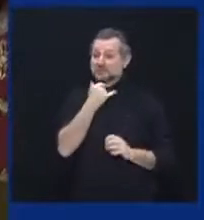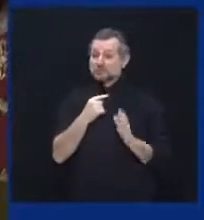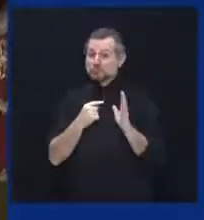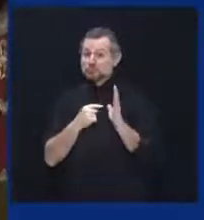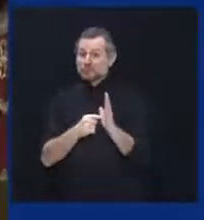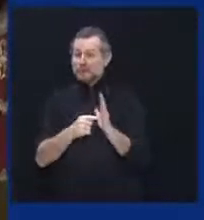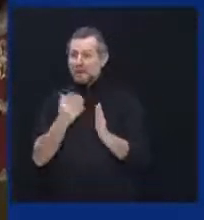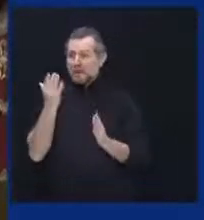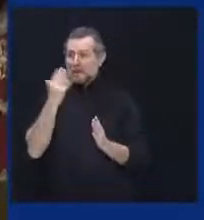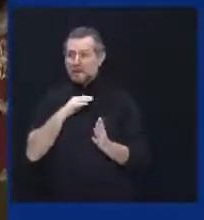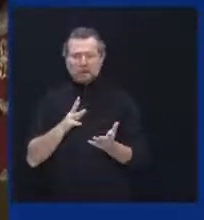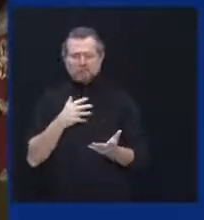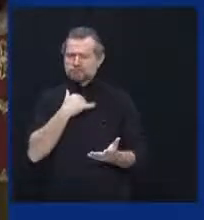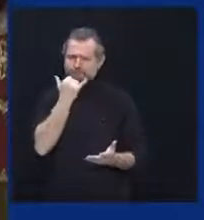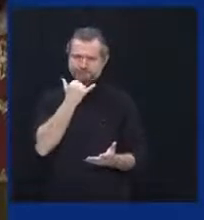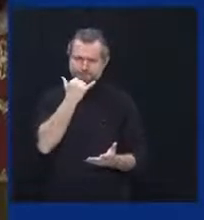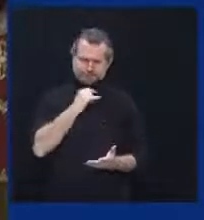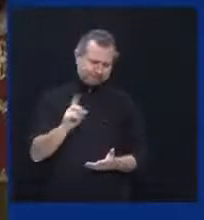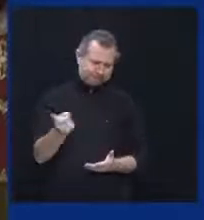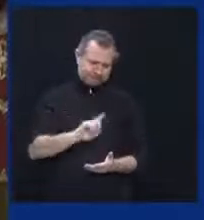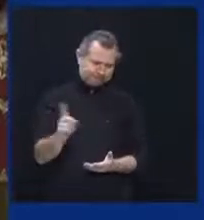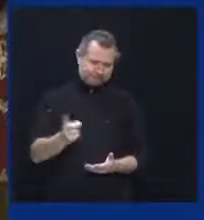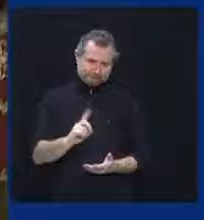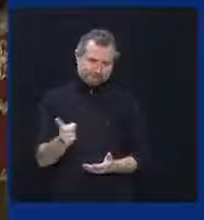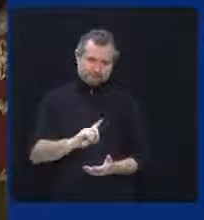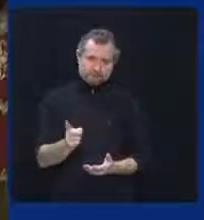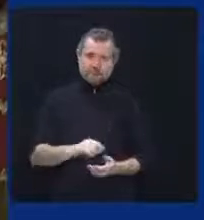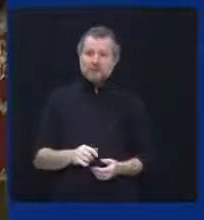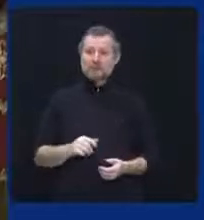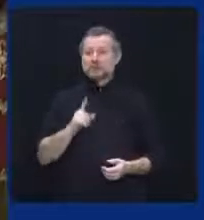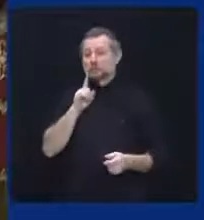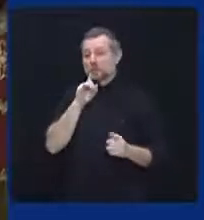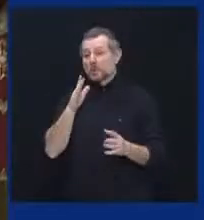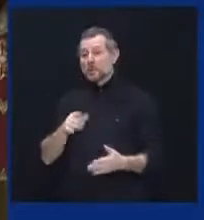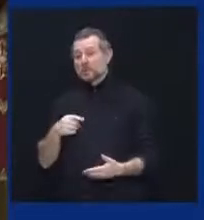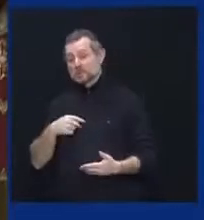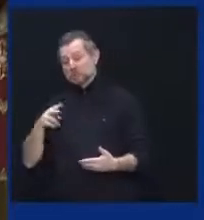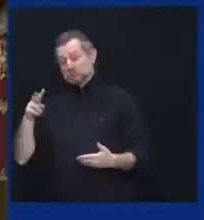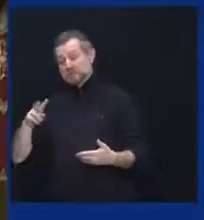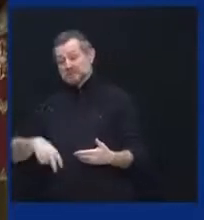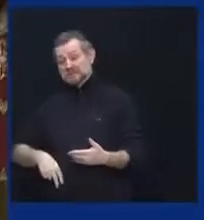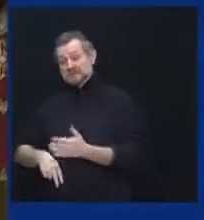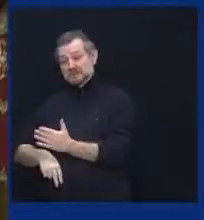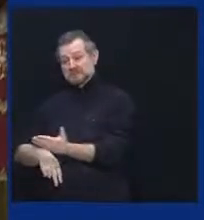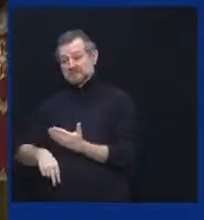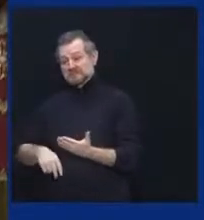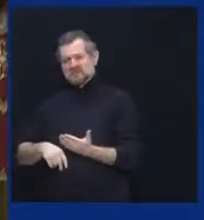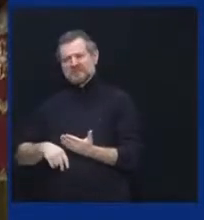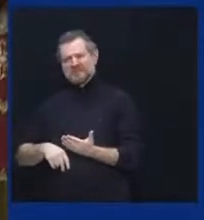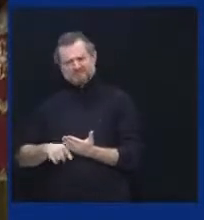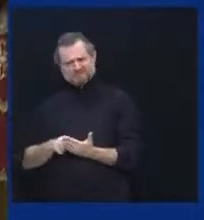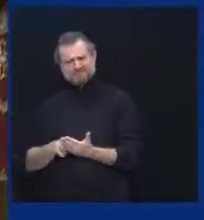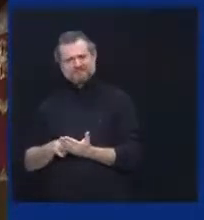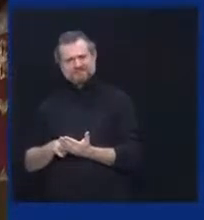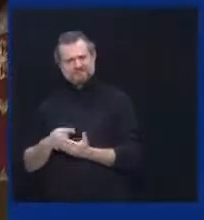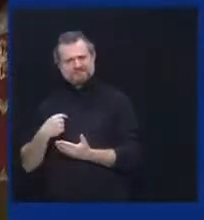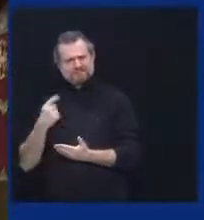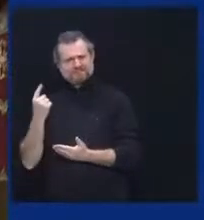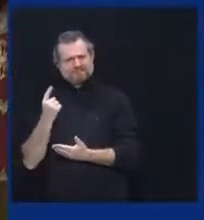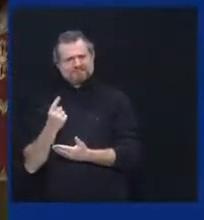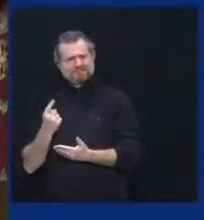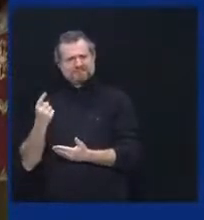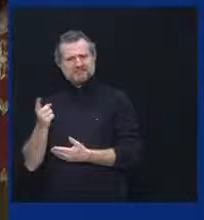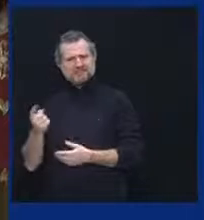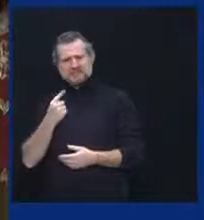is factually inaccurate. And so in the report, when I saw that that was there, I said that when they said there